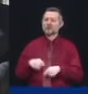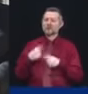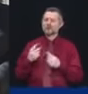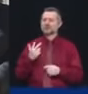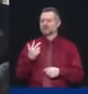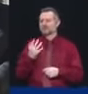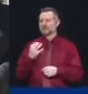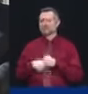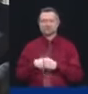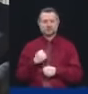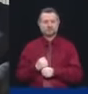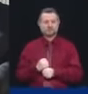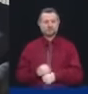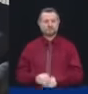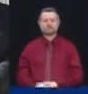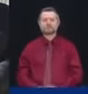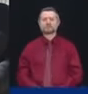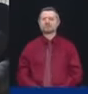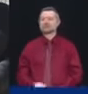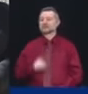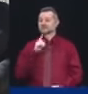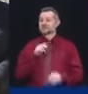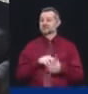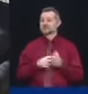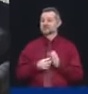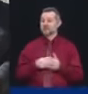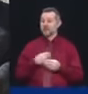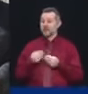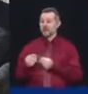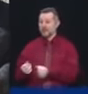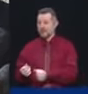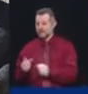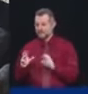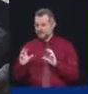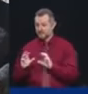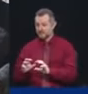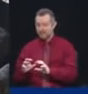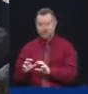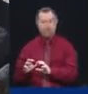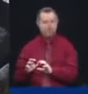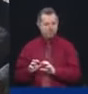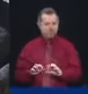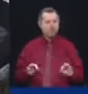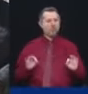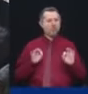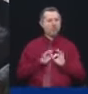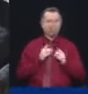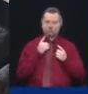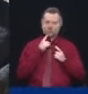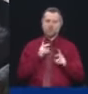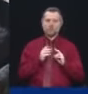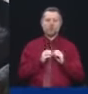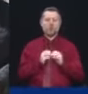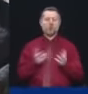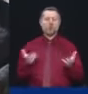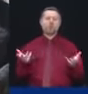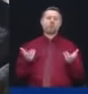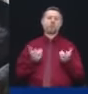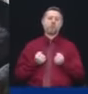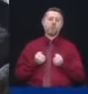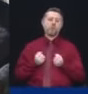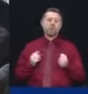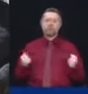years, showing that the investment and the growth in the fair has worked. It's attracted more people, so we should be proud